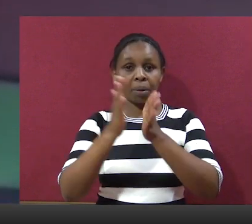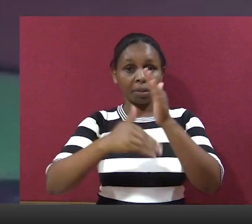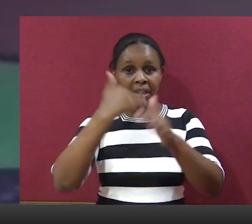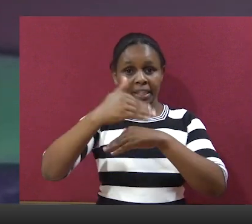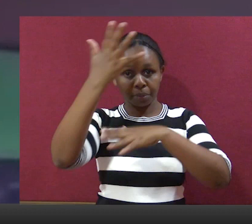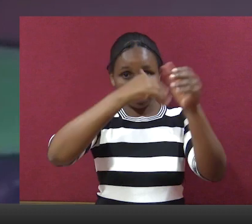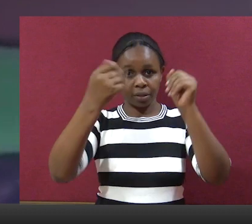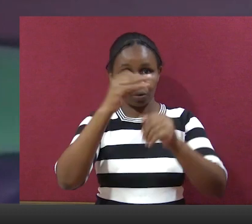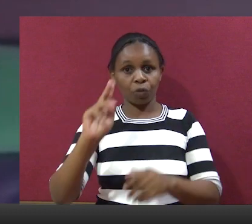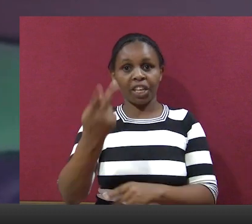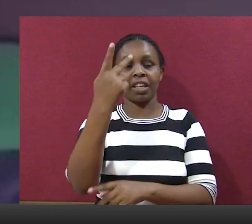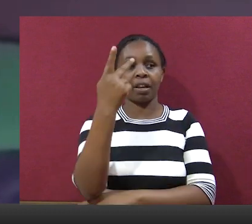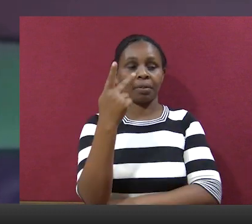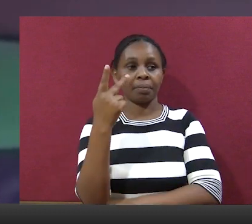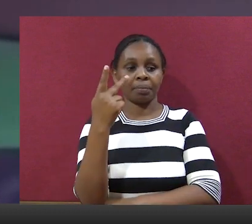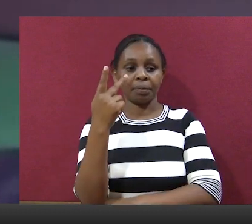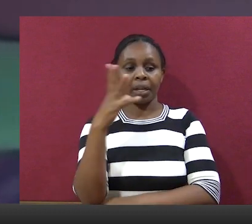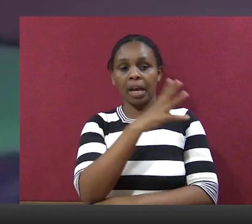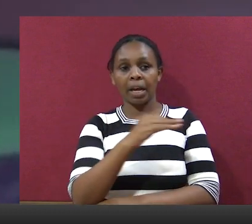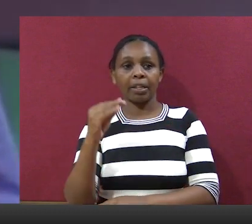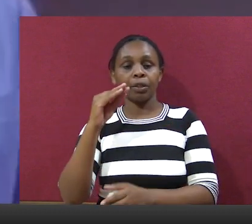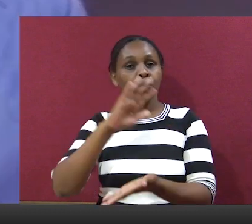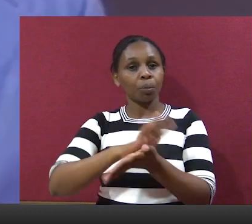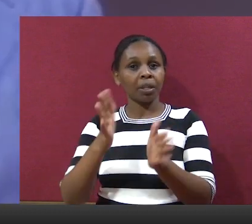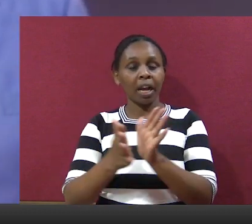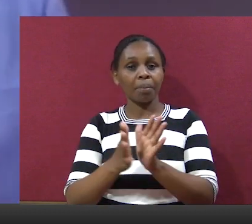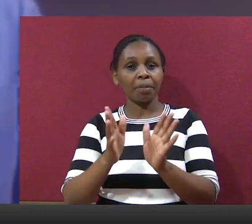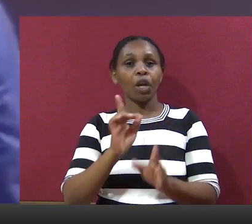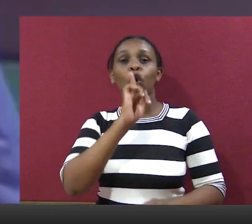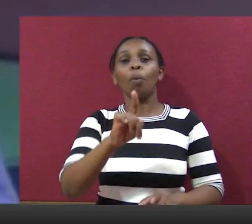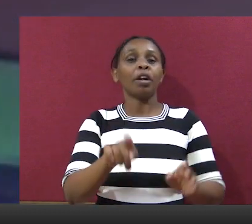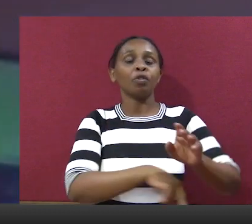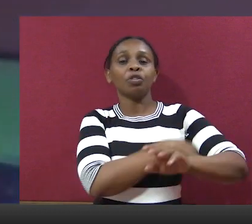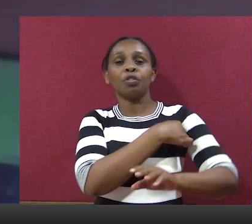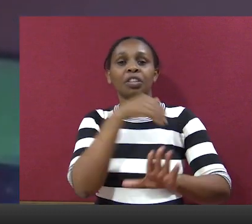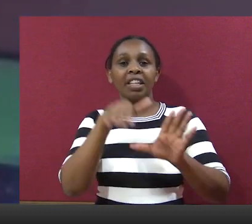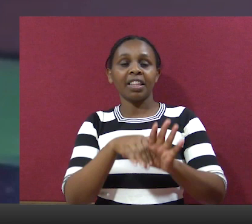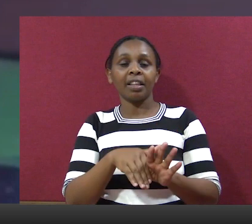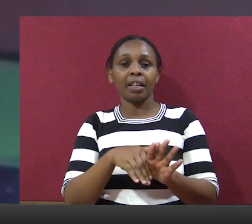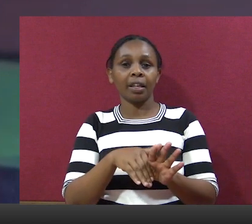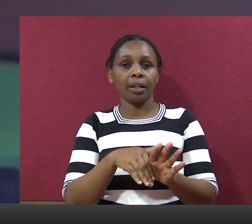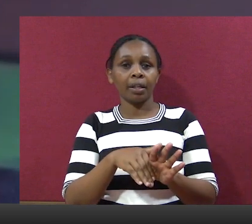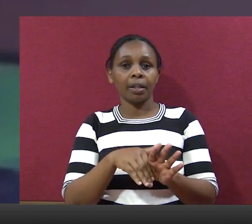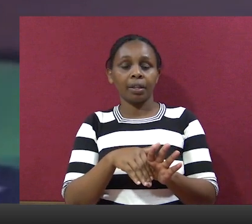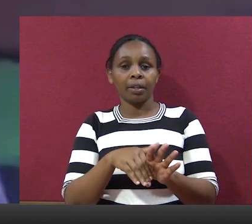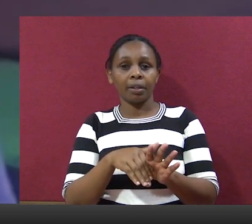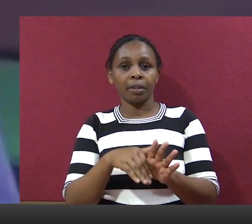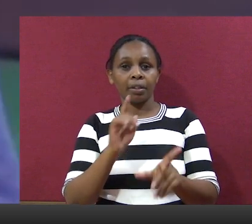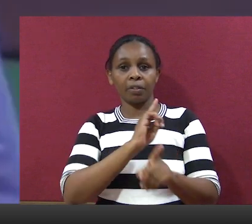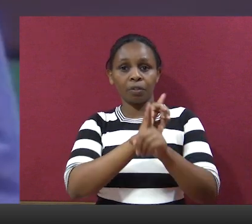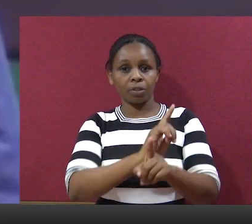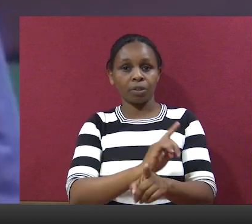the Republic of Kenya and to be the commander in chief of Kenyan Defense Forces. It is